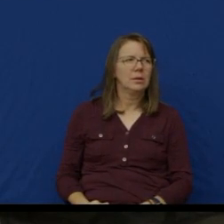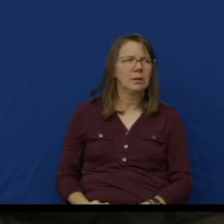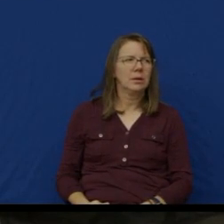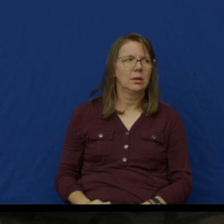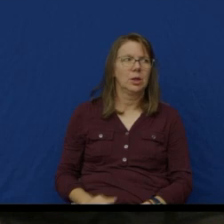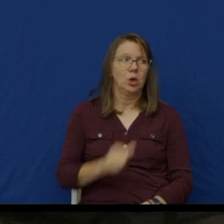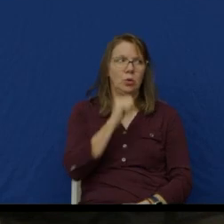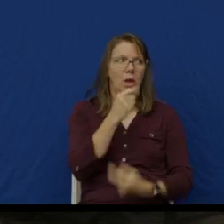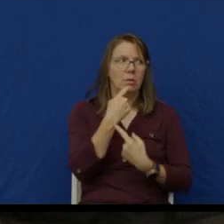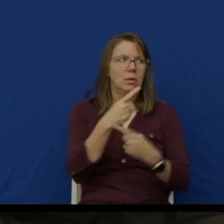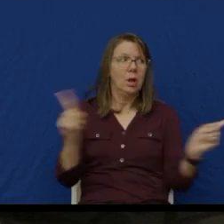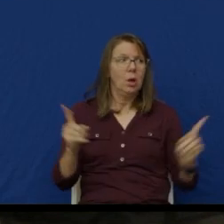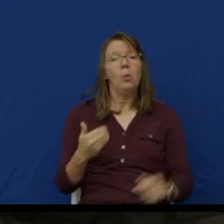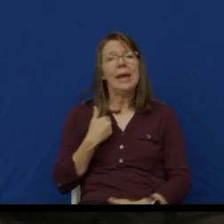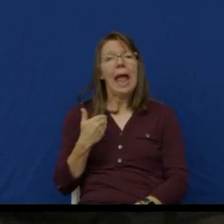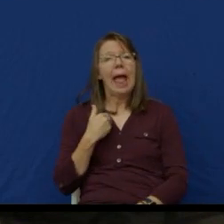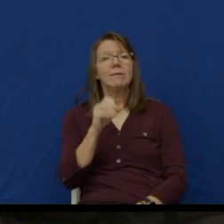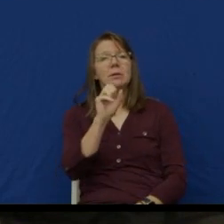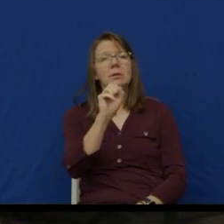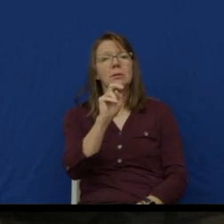Well, sometimes there are snacks.